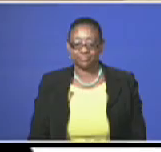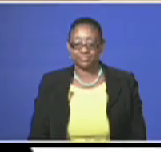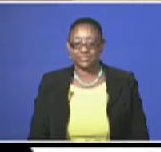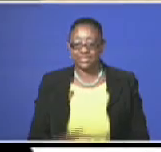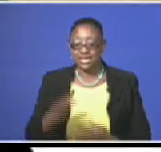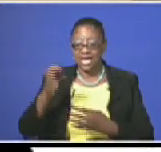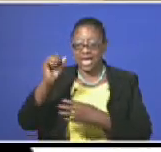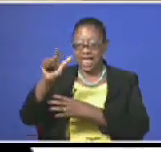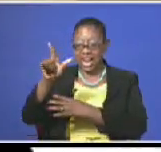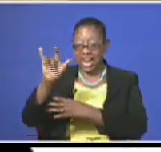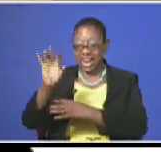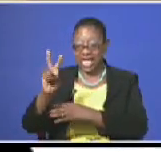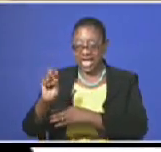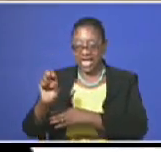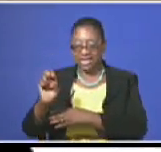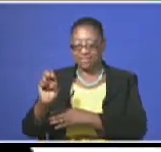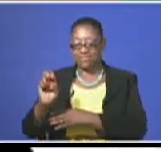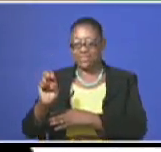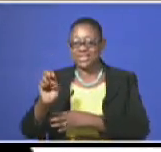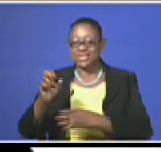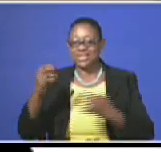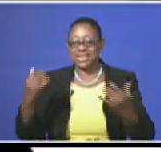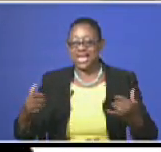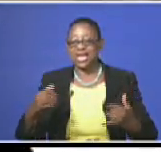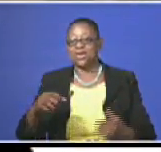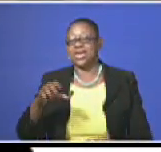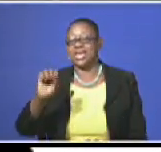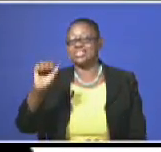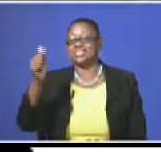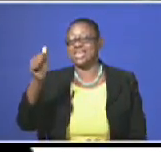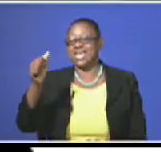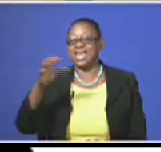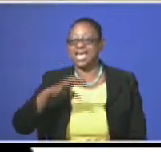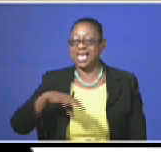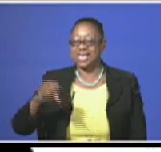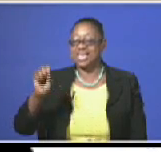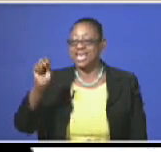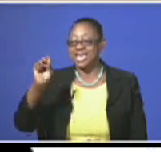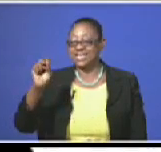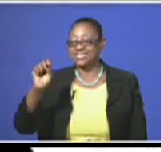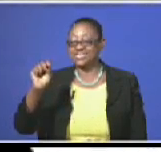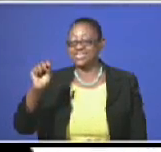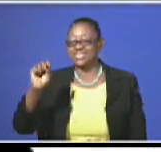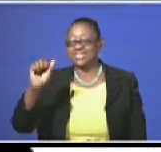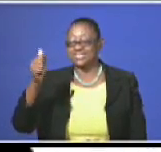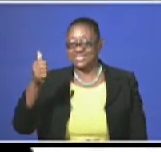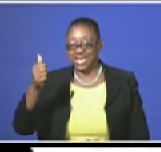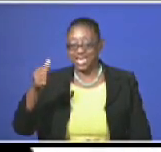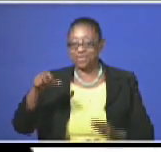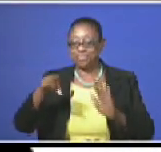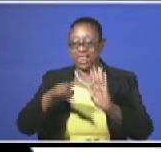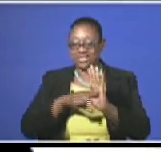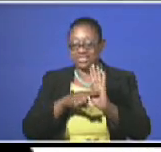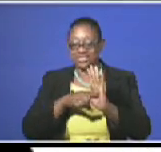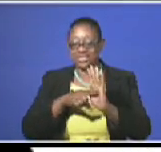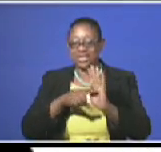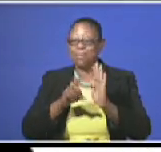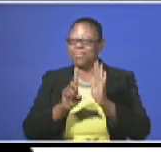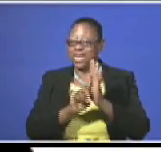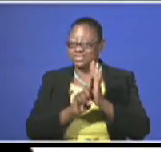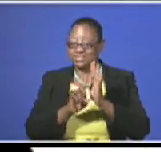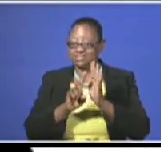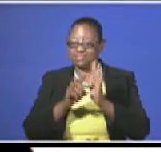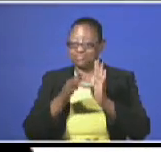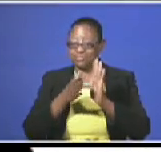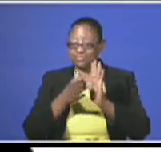Aliv launching Samsung's newest model, the Galaxy S10 and S10 Plus yesterday. Aliv's general manager for the Central